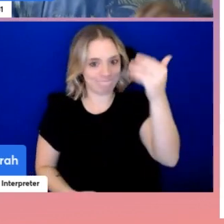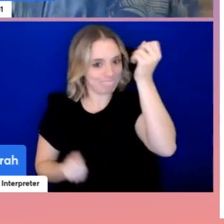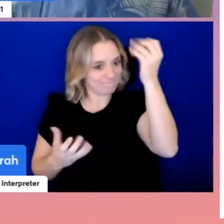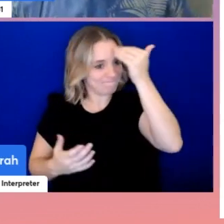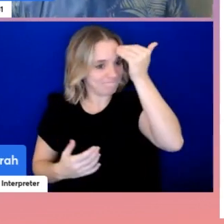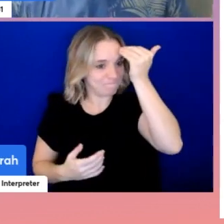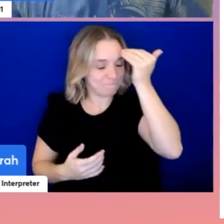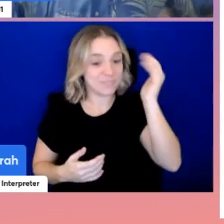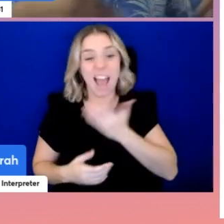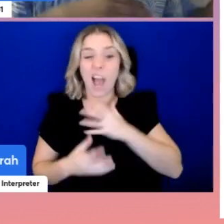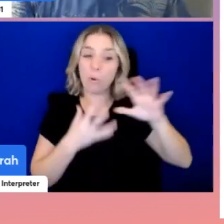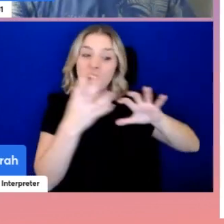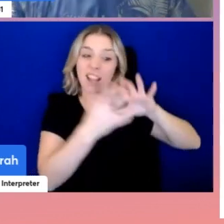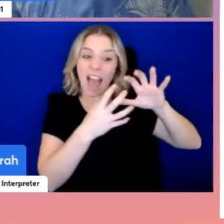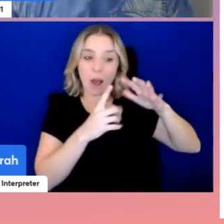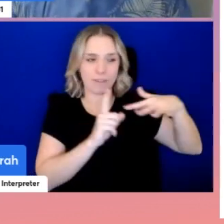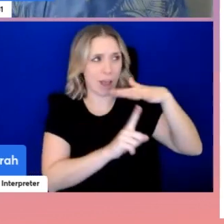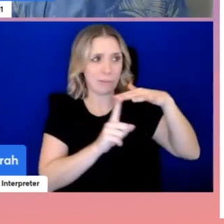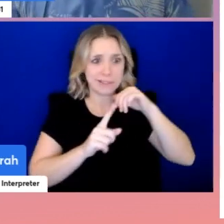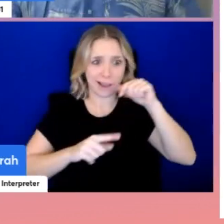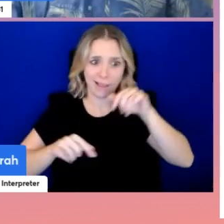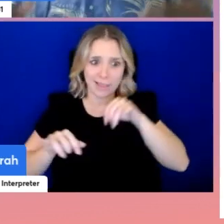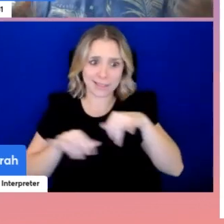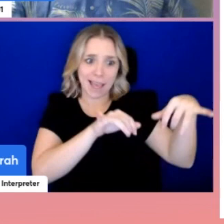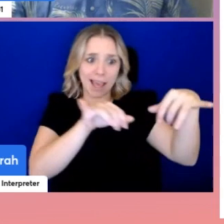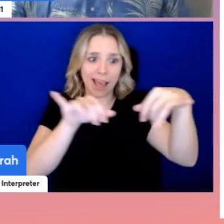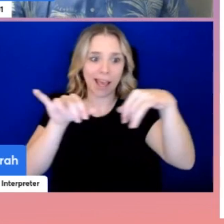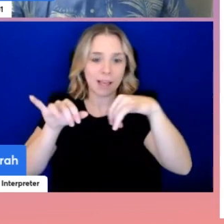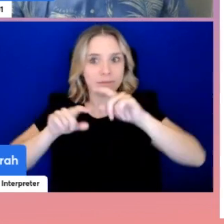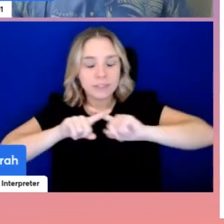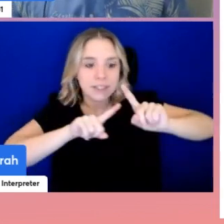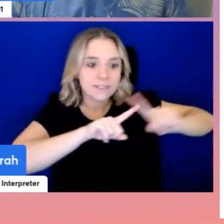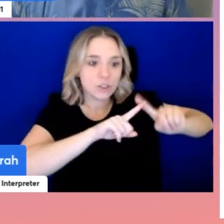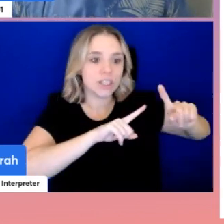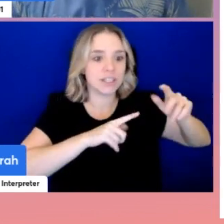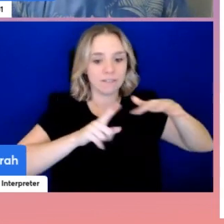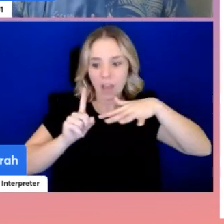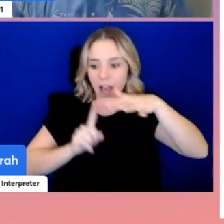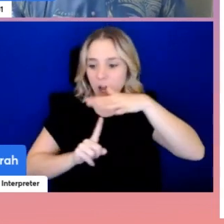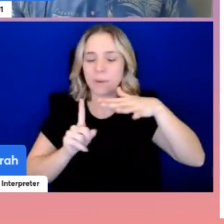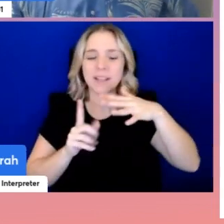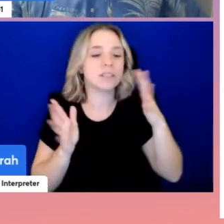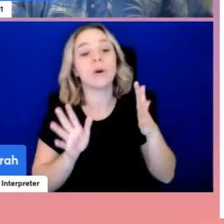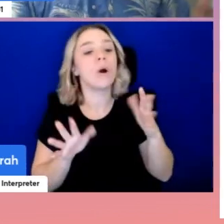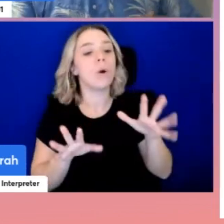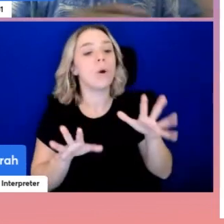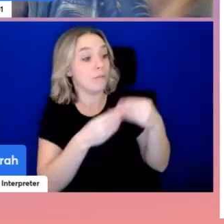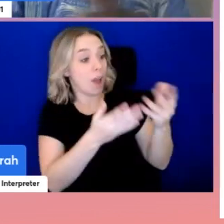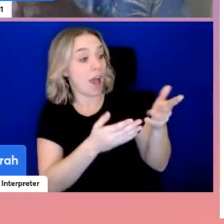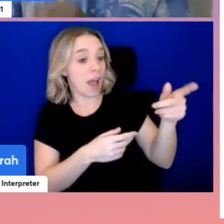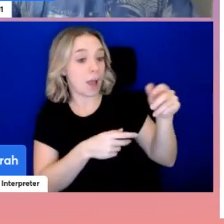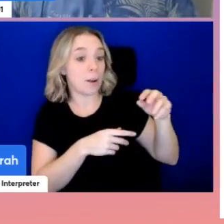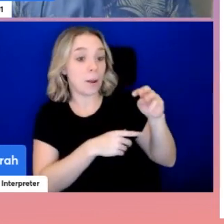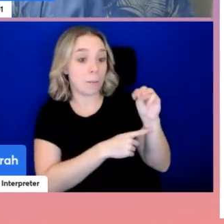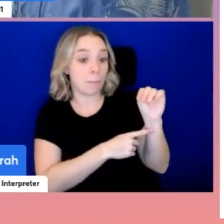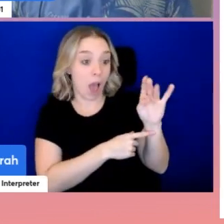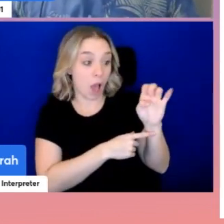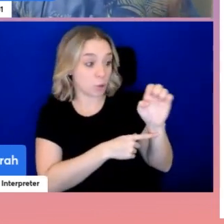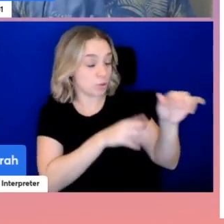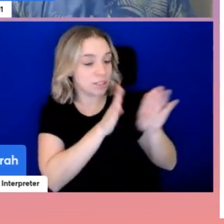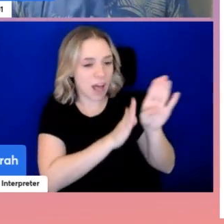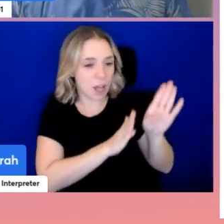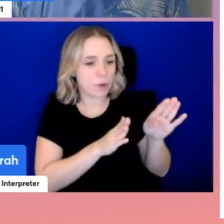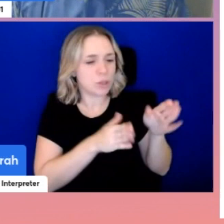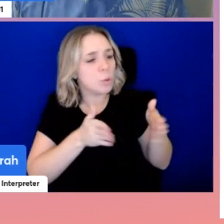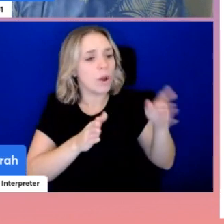exactly all the same, right? There's a lot of different environments, and we wanted to provide module developers with a way of testing all the possible cases